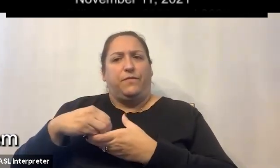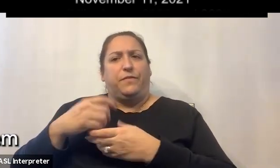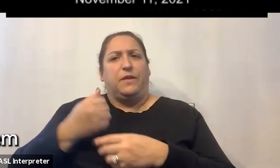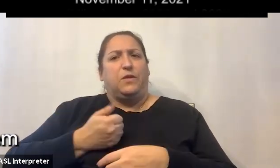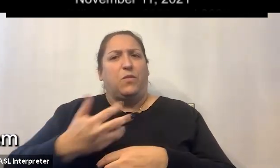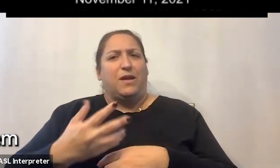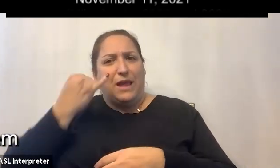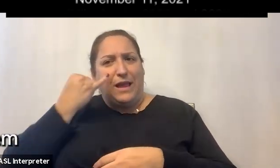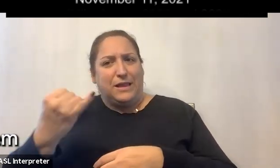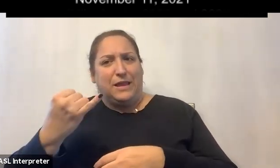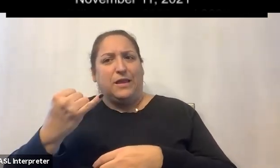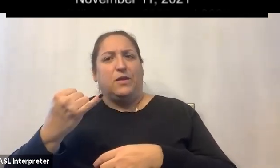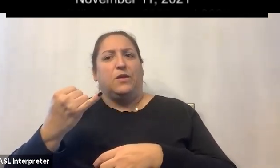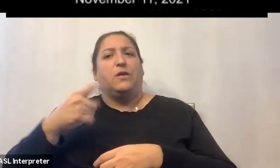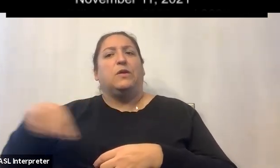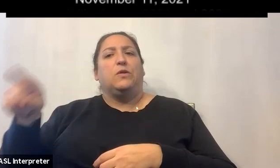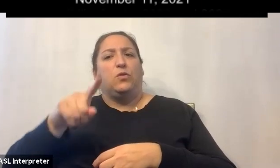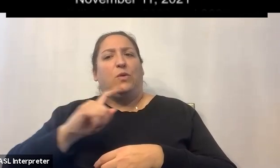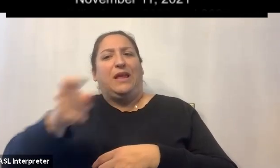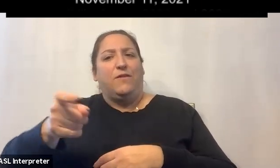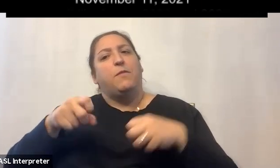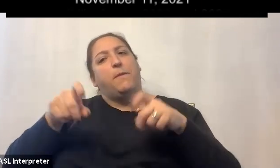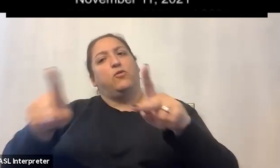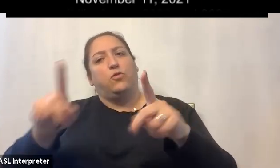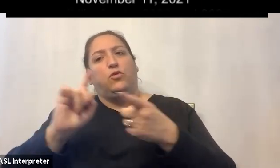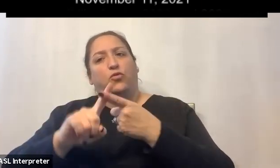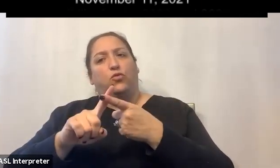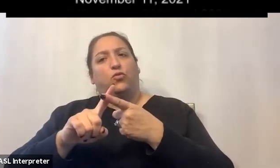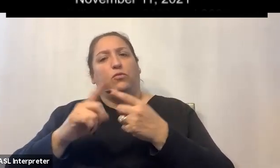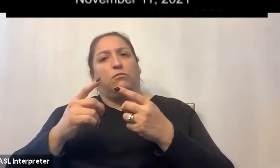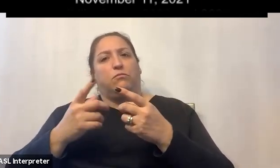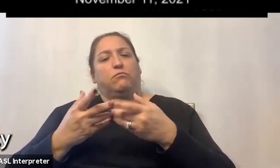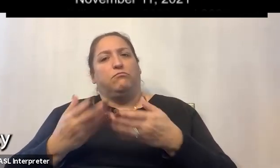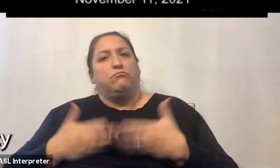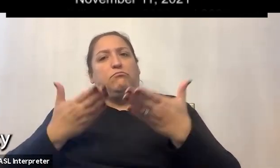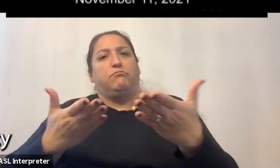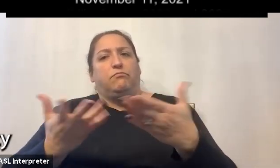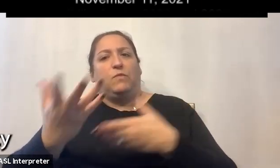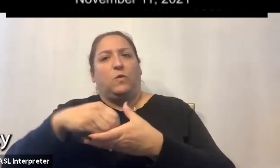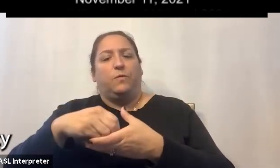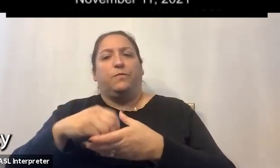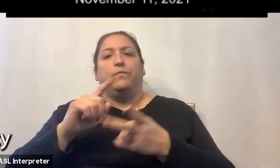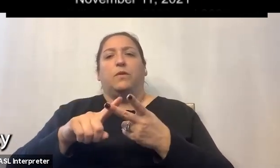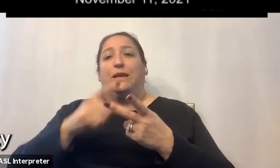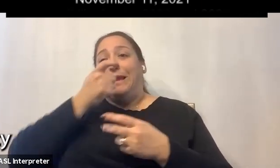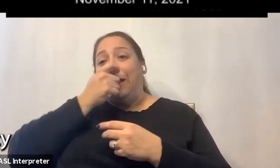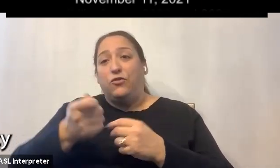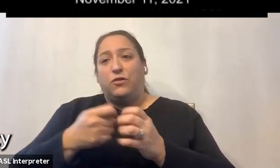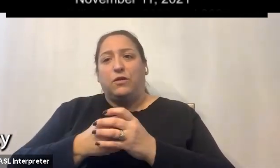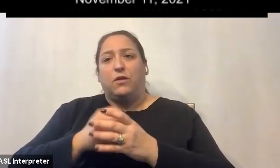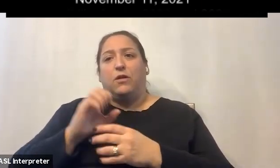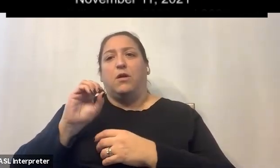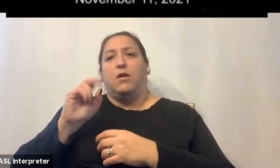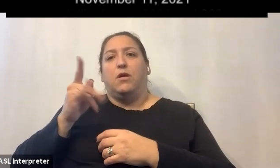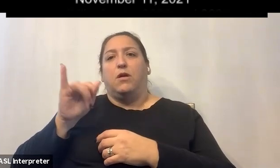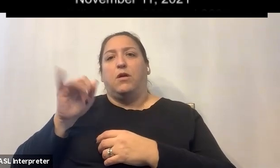express idea is to give them that opportunity to contribute. Interestingly, the Outer Space